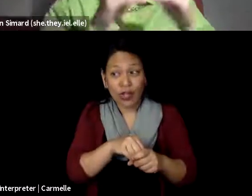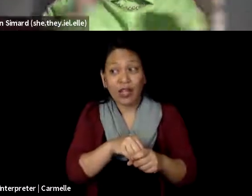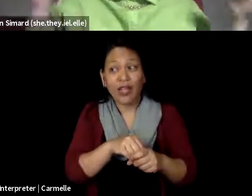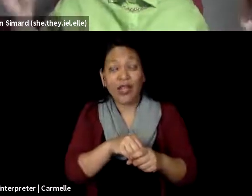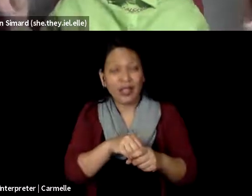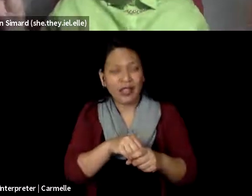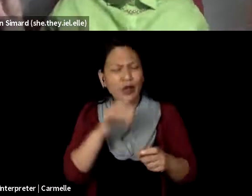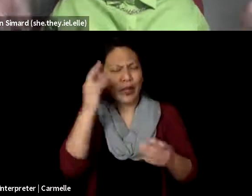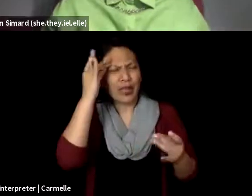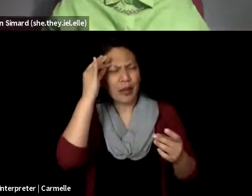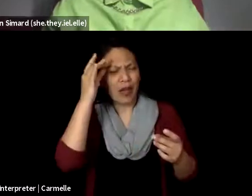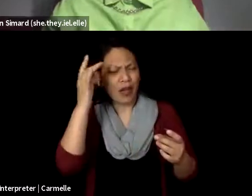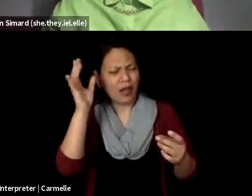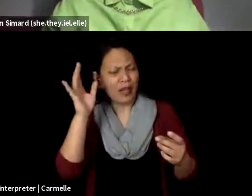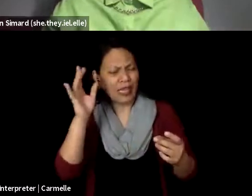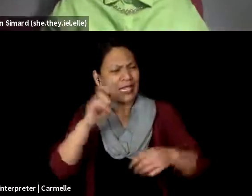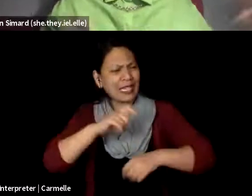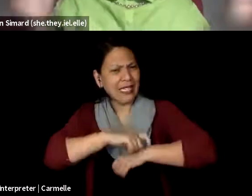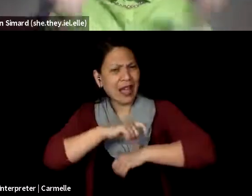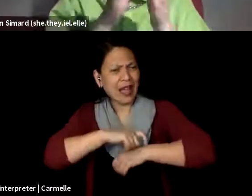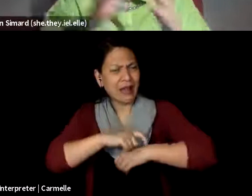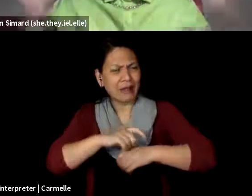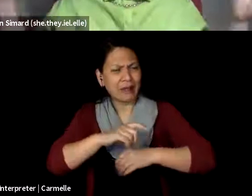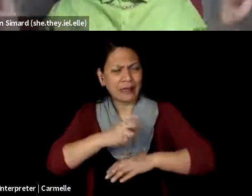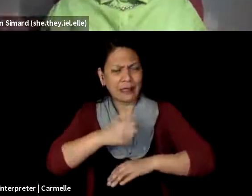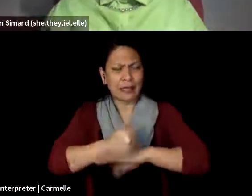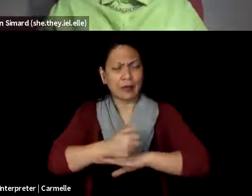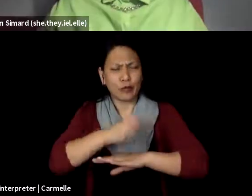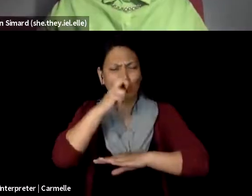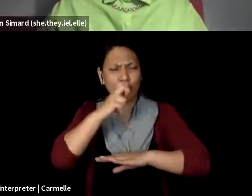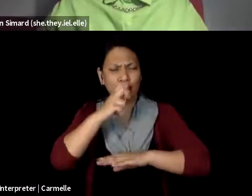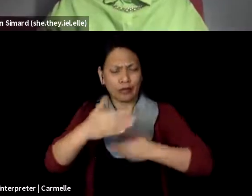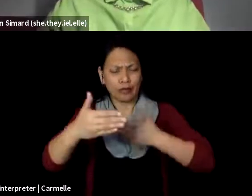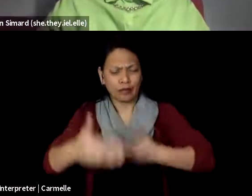as this stretchy thing that can be like long and short,